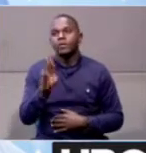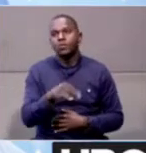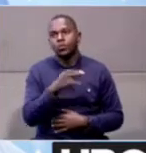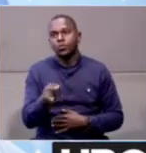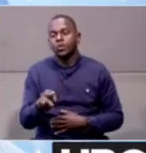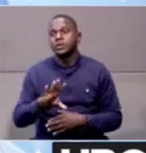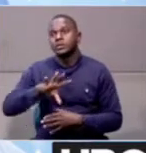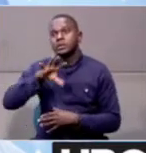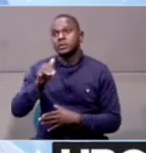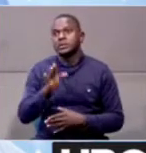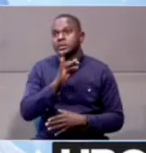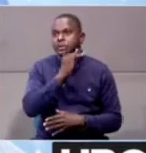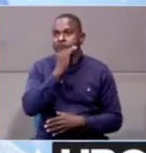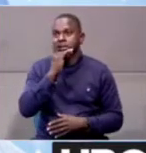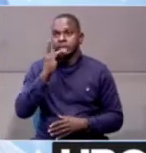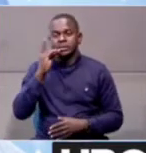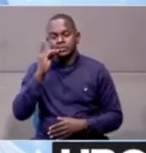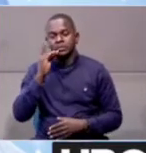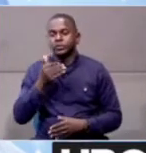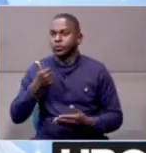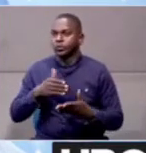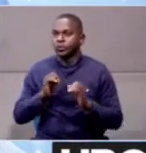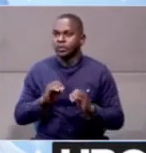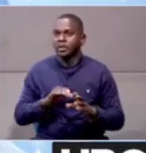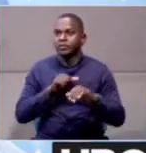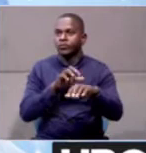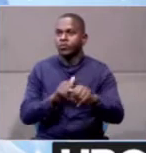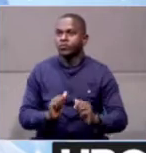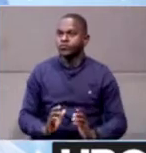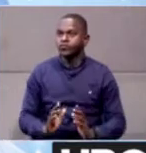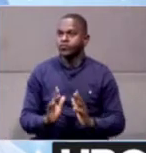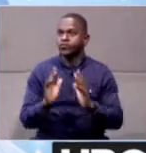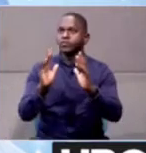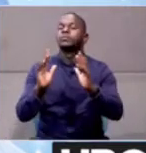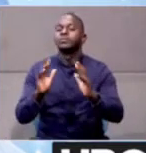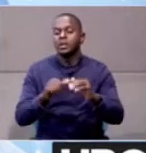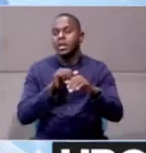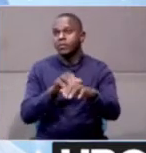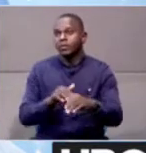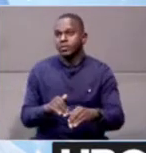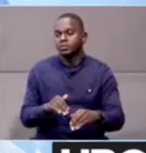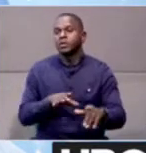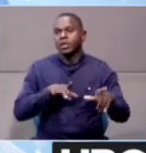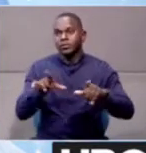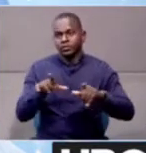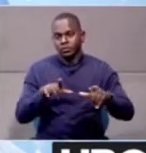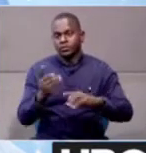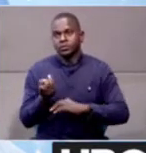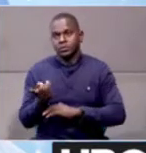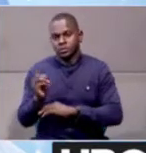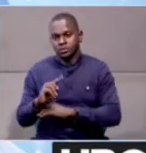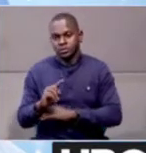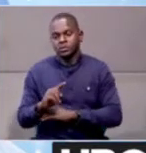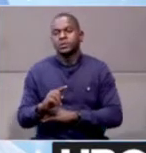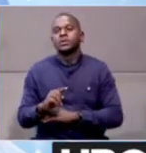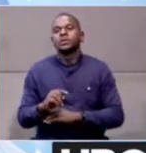in the region due to drought that was not favorable for planting. Grace's team was officiating at the Farmers Field Day for Nabila Took District,